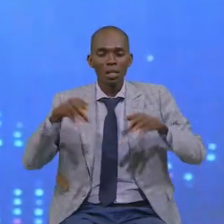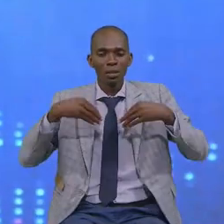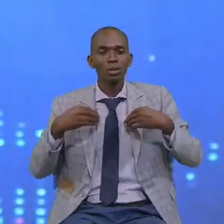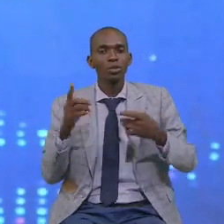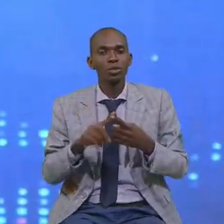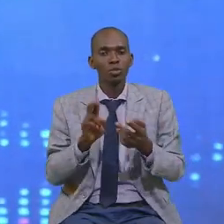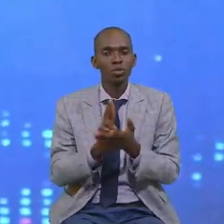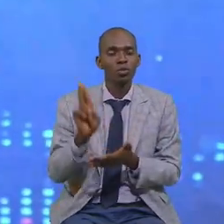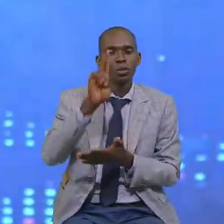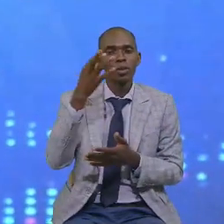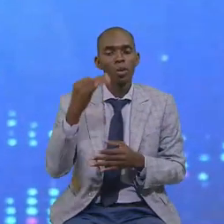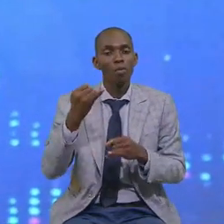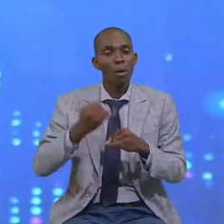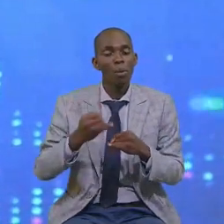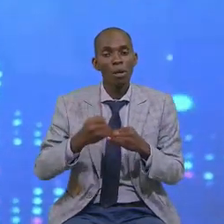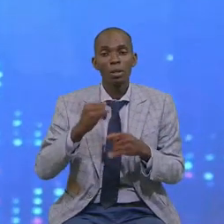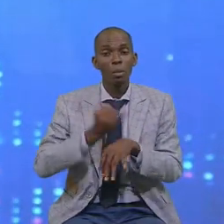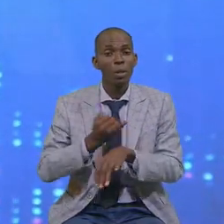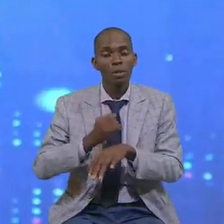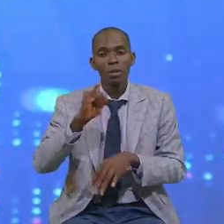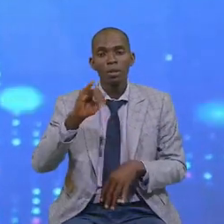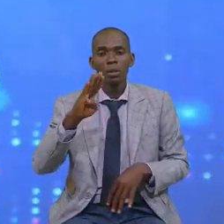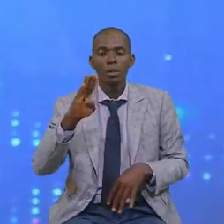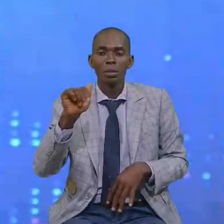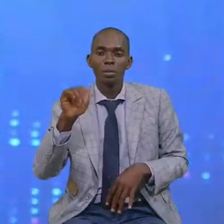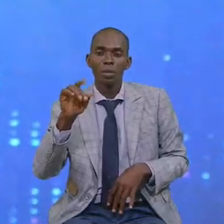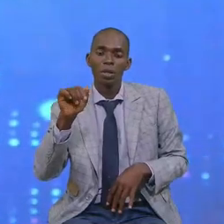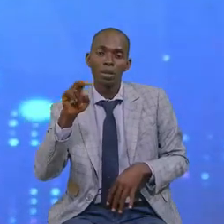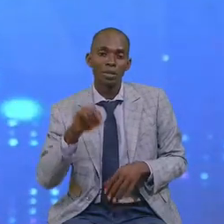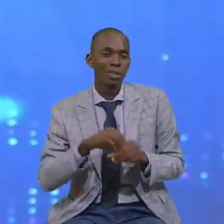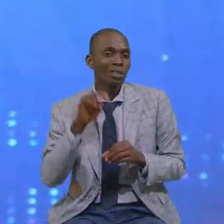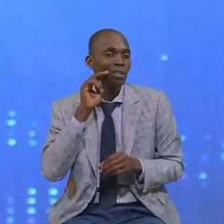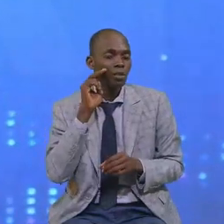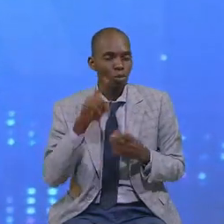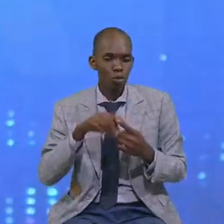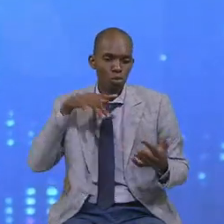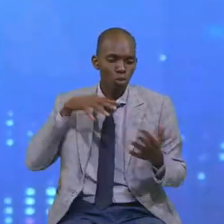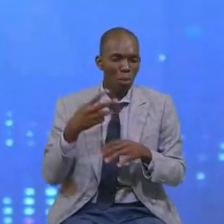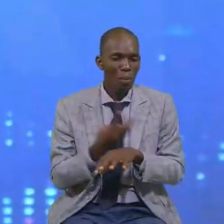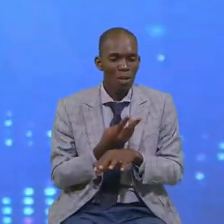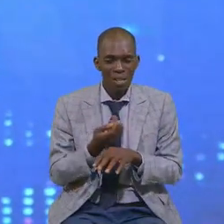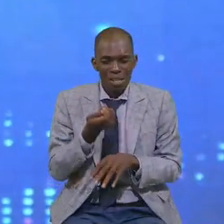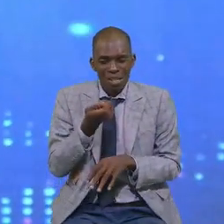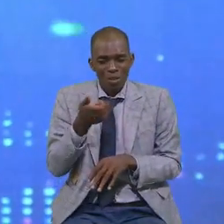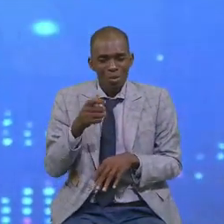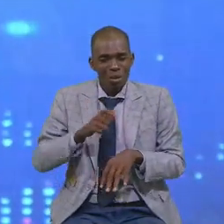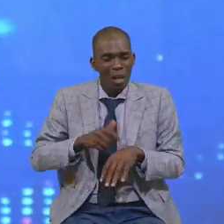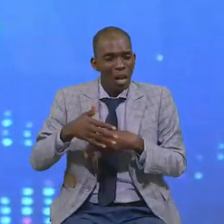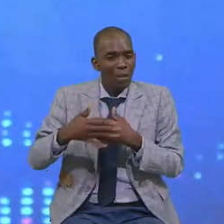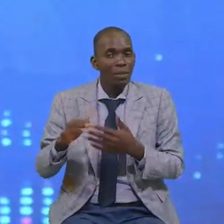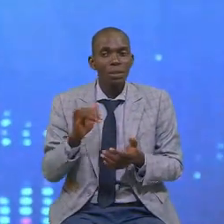read mathematics, and then a little bit after that, when I entered,